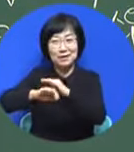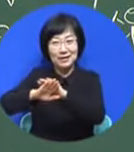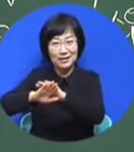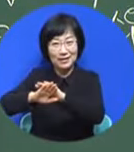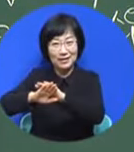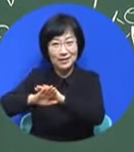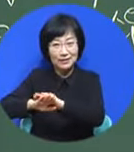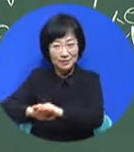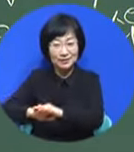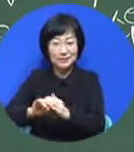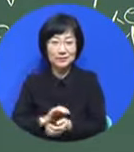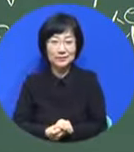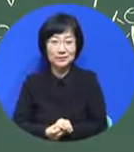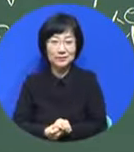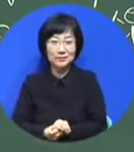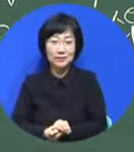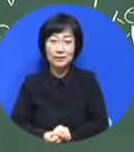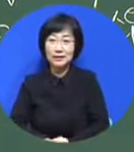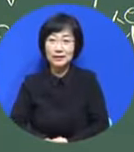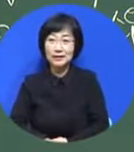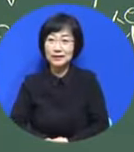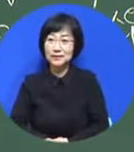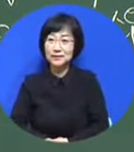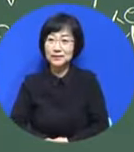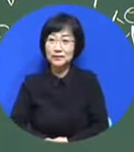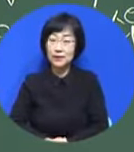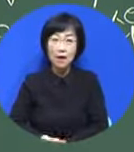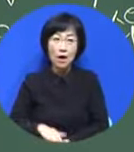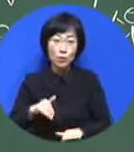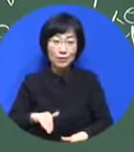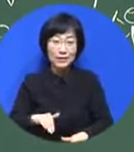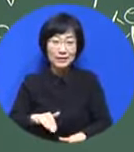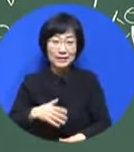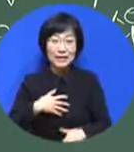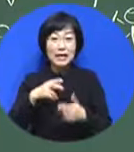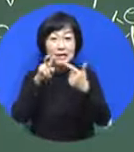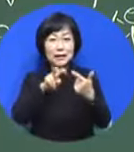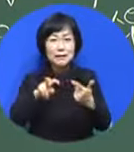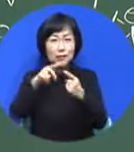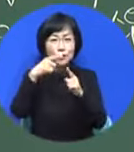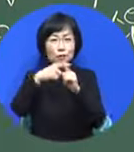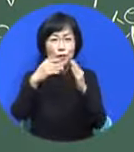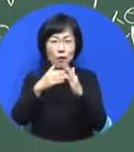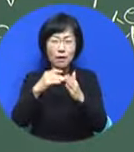And thousands of people who would preach the gospel remained.